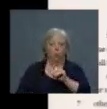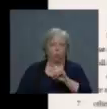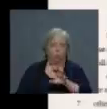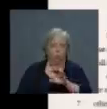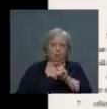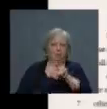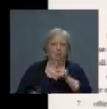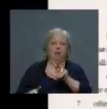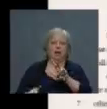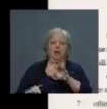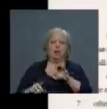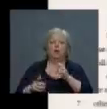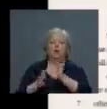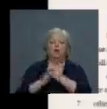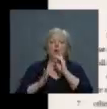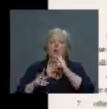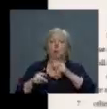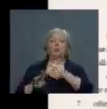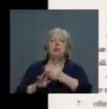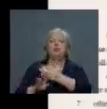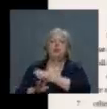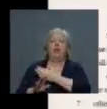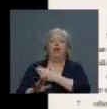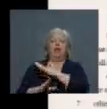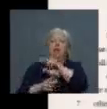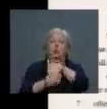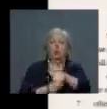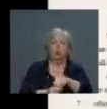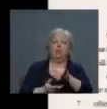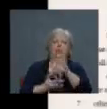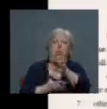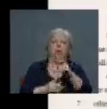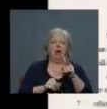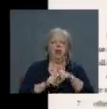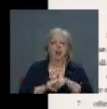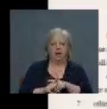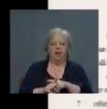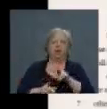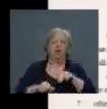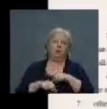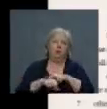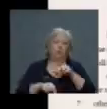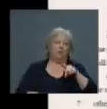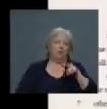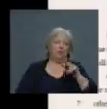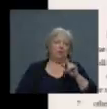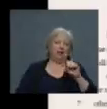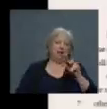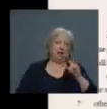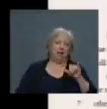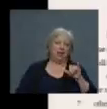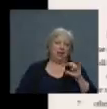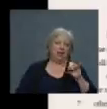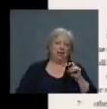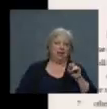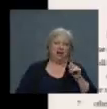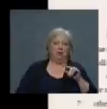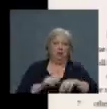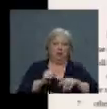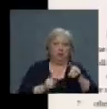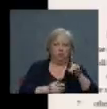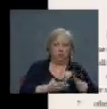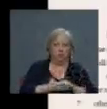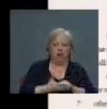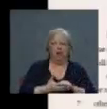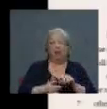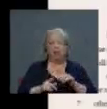their board in advance and include that in their application. Of course, Pulaski County could not do that. However, for the different contracts